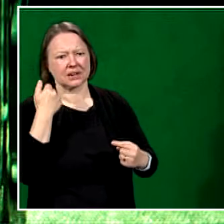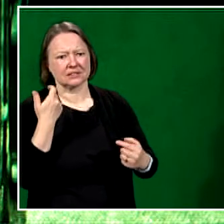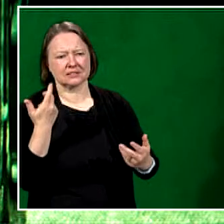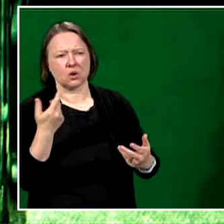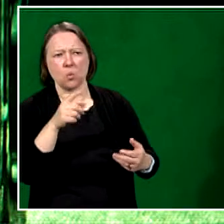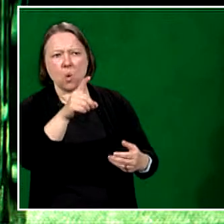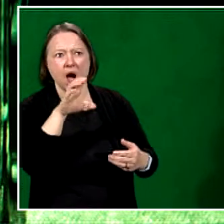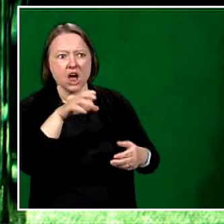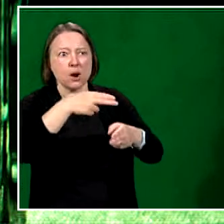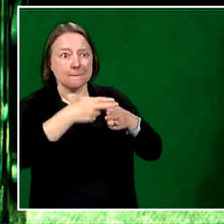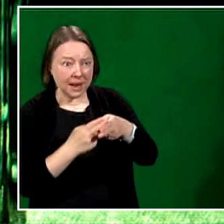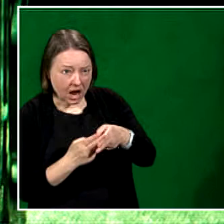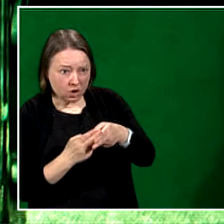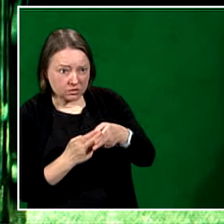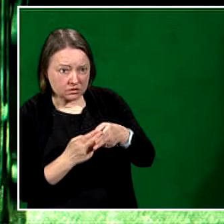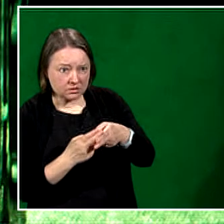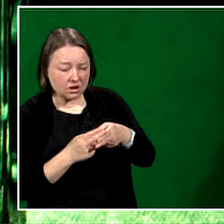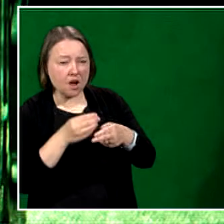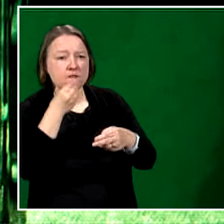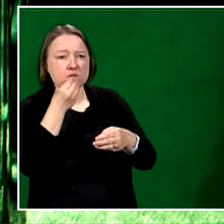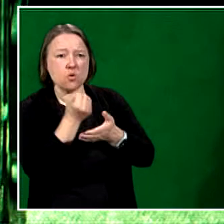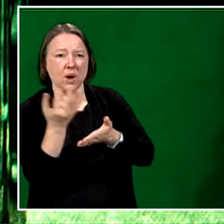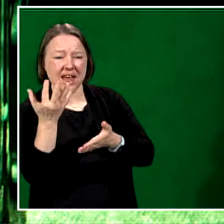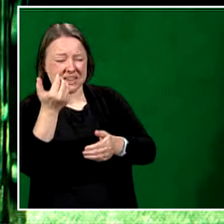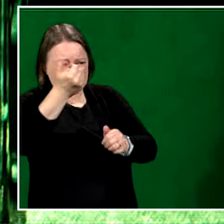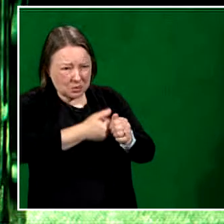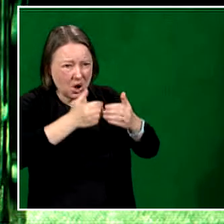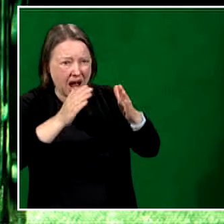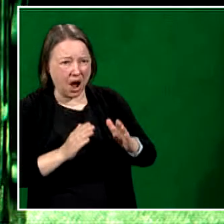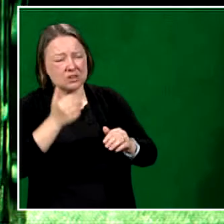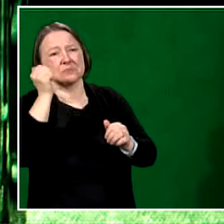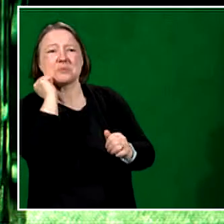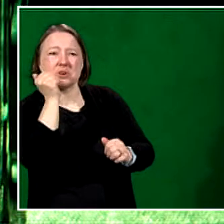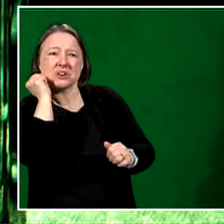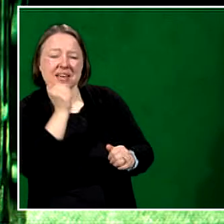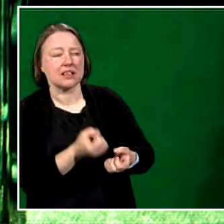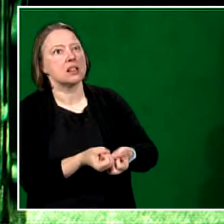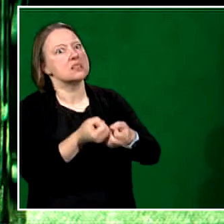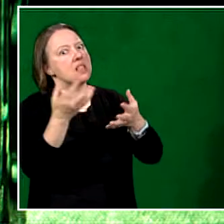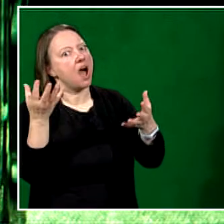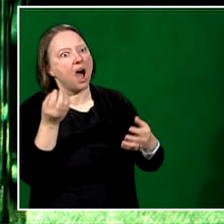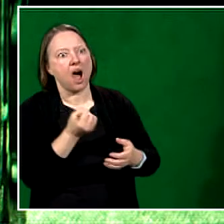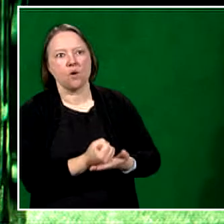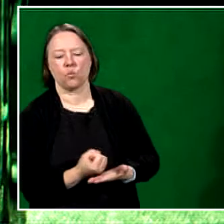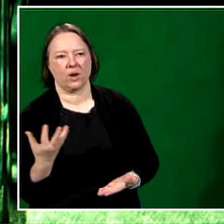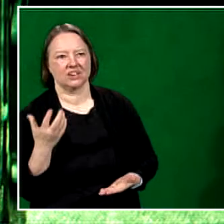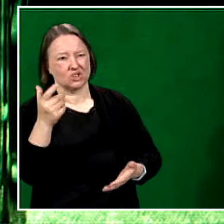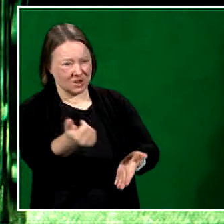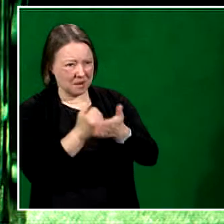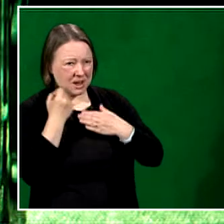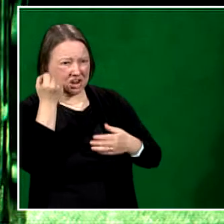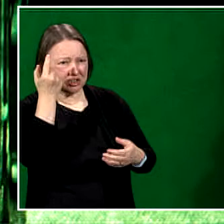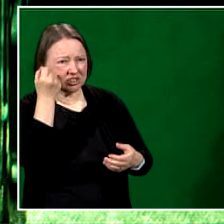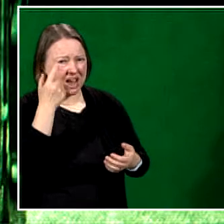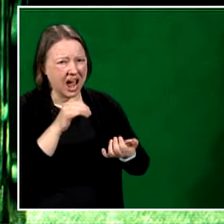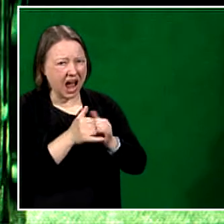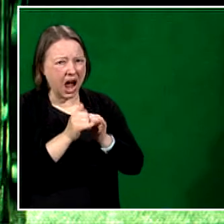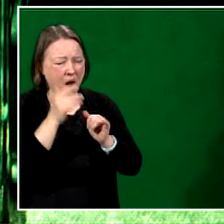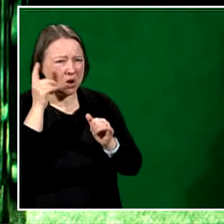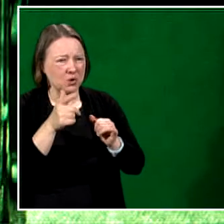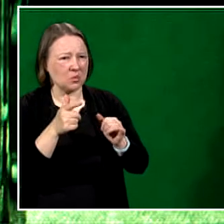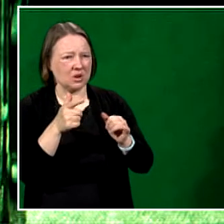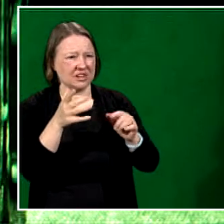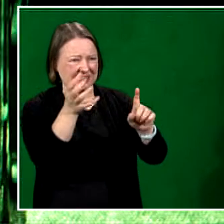100 pounds of food waste per household per day is a lot of waste. So could you help me understand how you will achieve